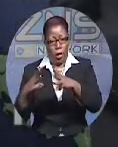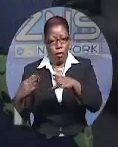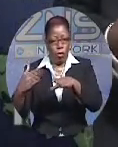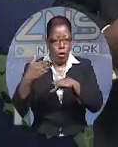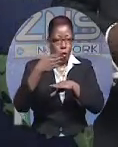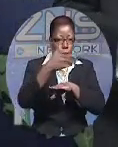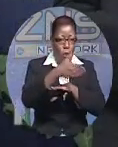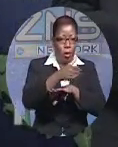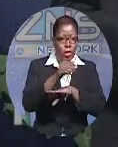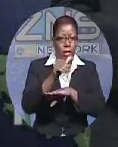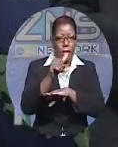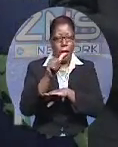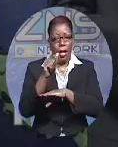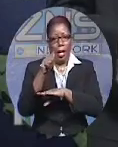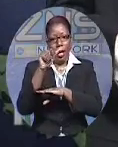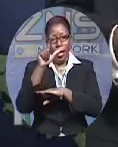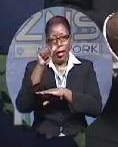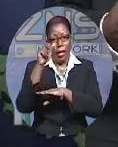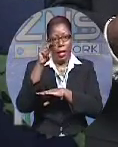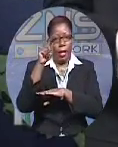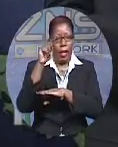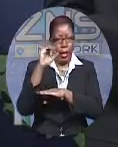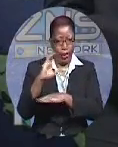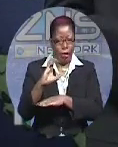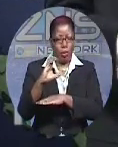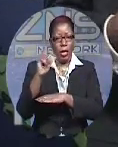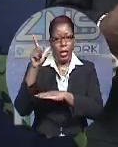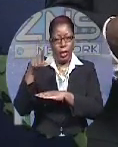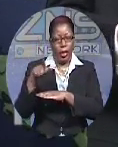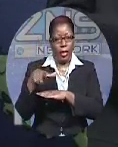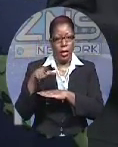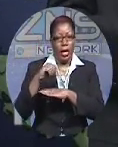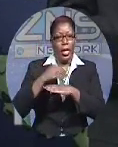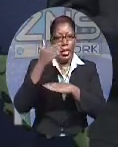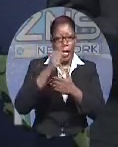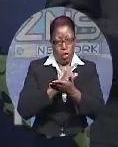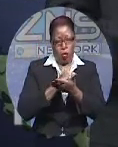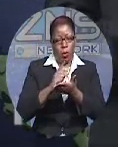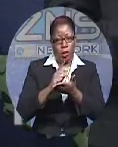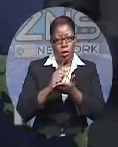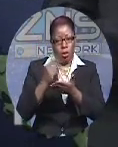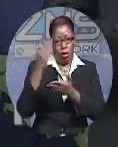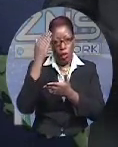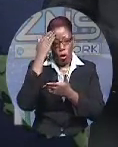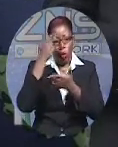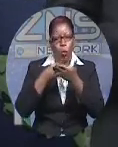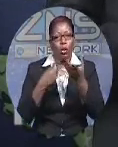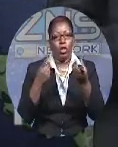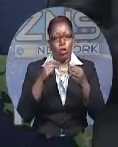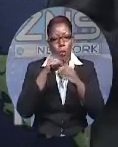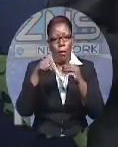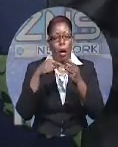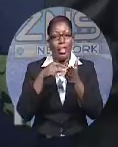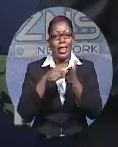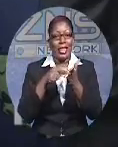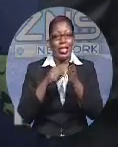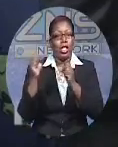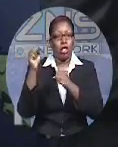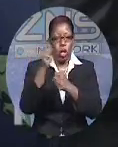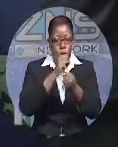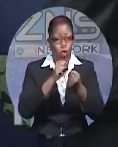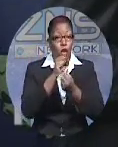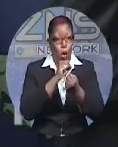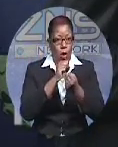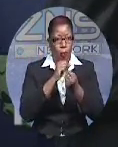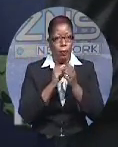Atlantic, it would not be until late next week before we'll be able to tell you what you need to do about this storm. So until then, keep posted and we'll keep you